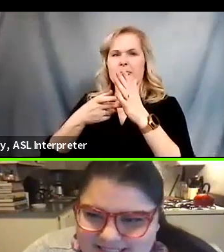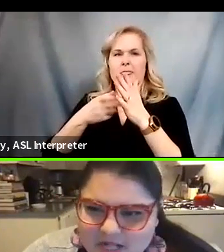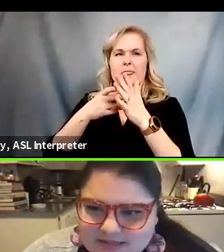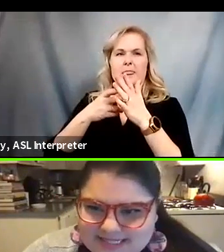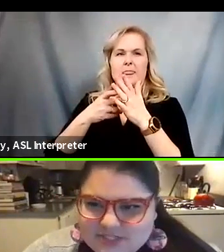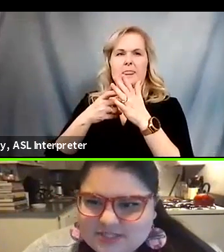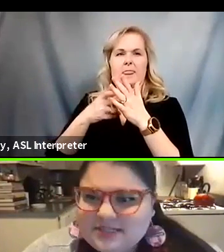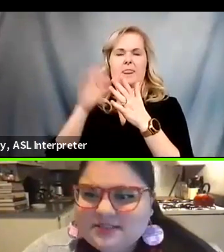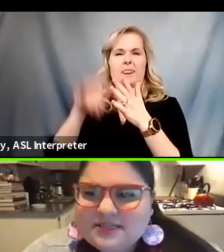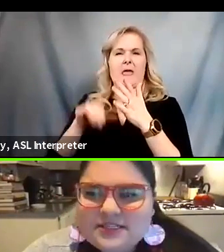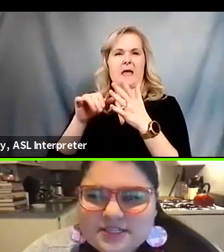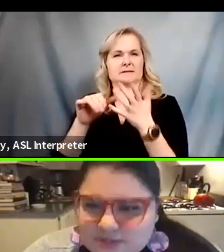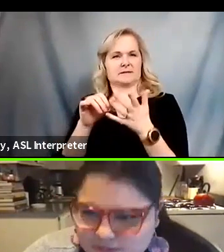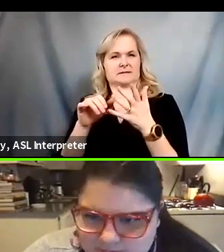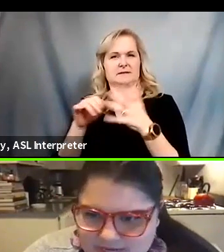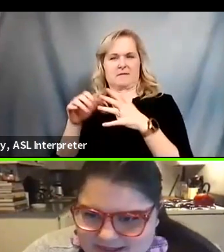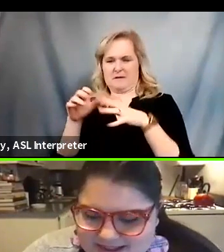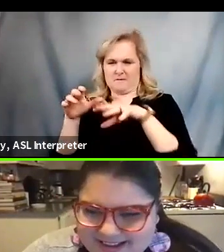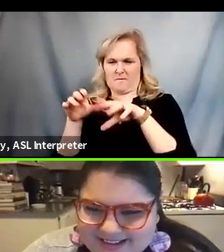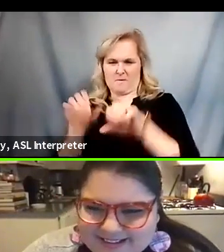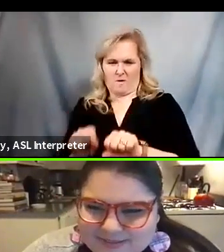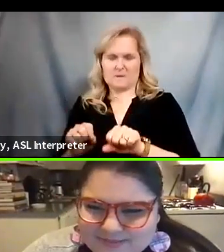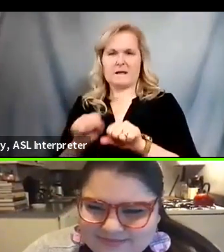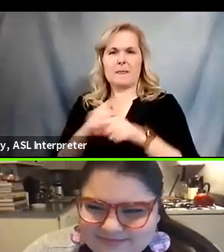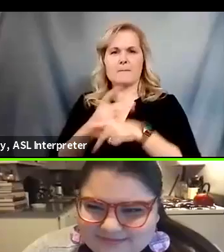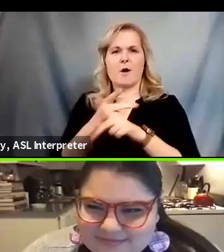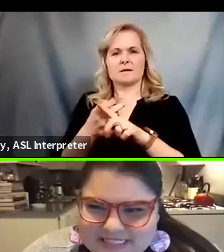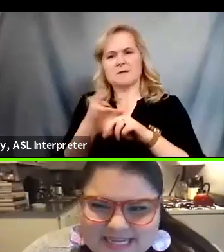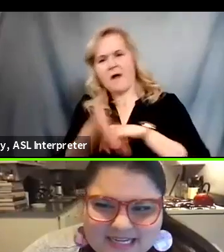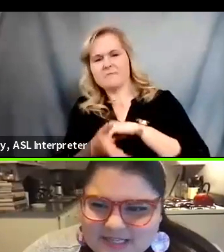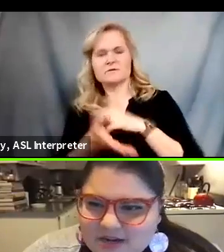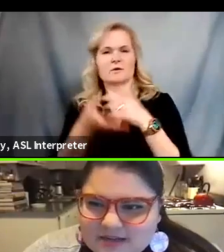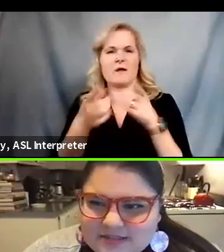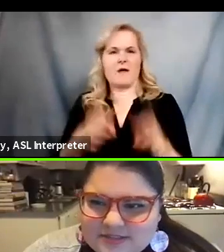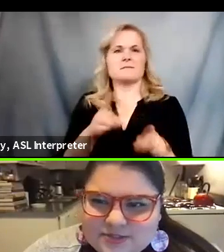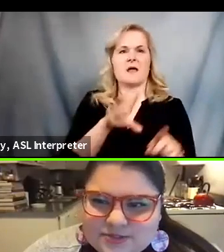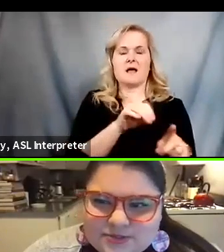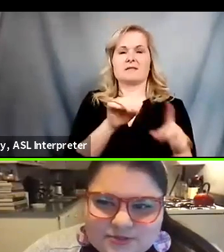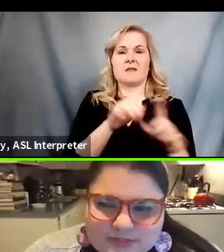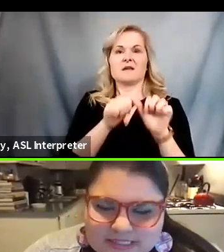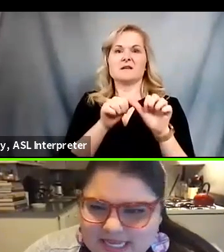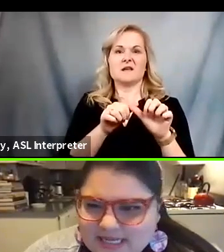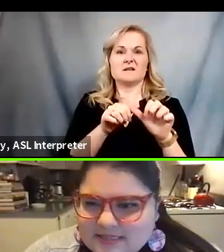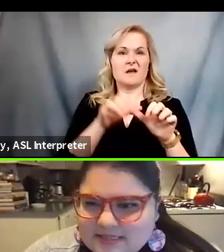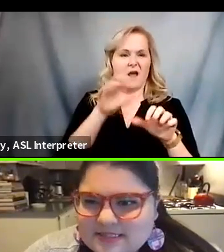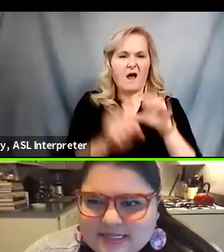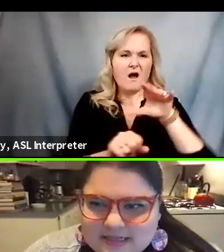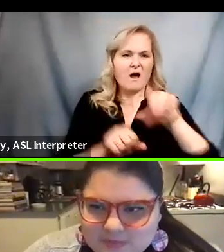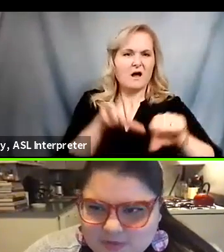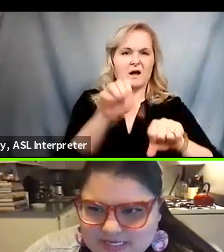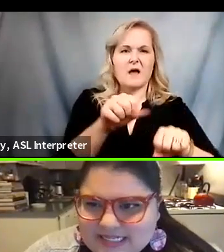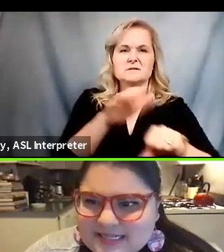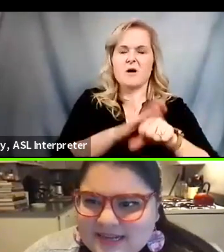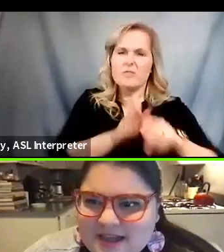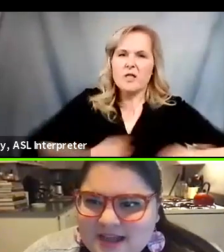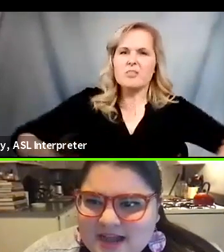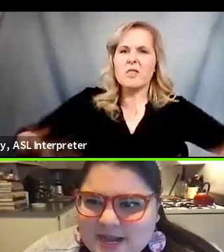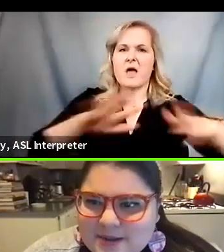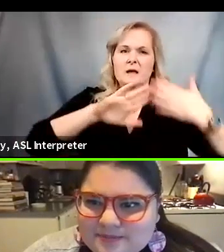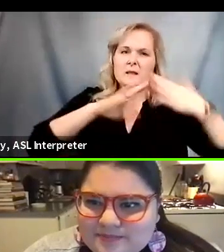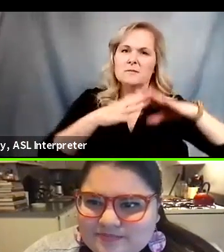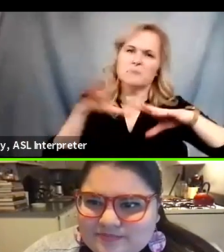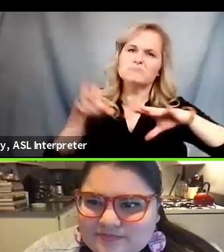products of colonization, continued attacks on to land and community.